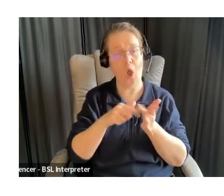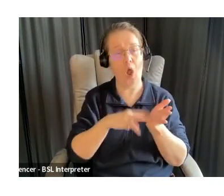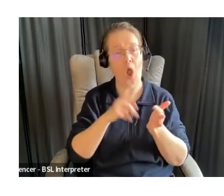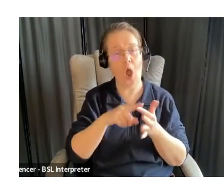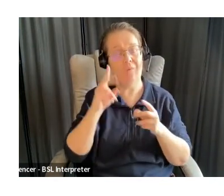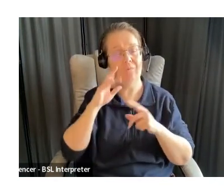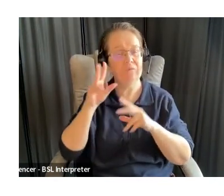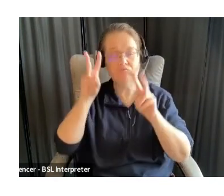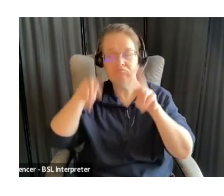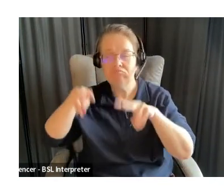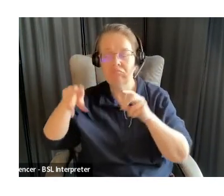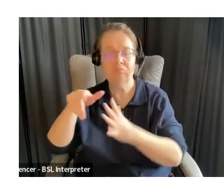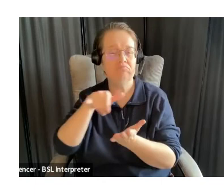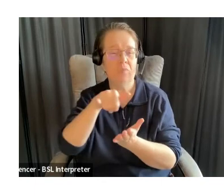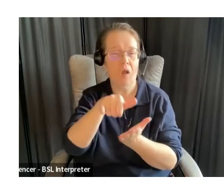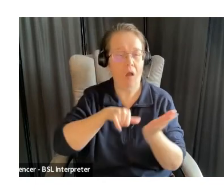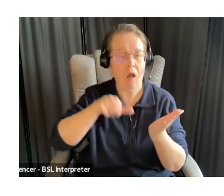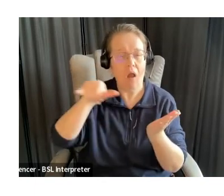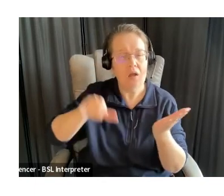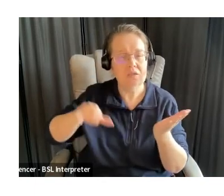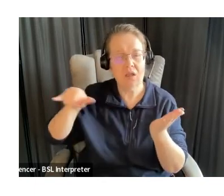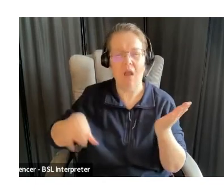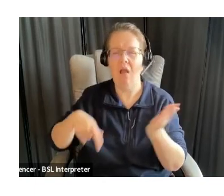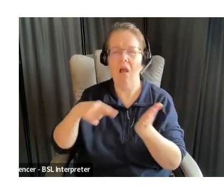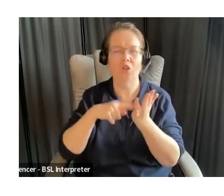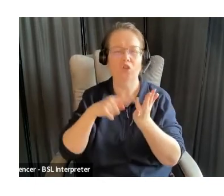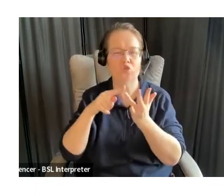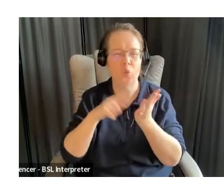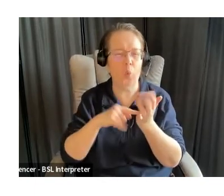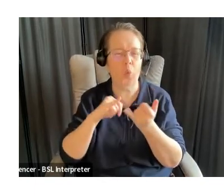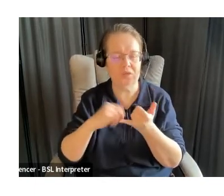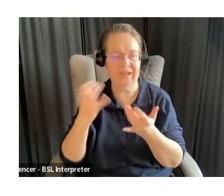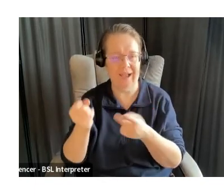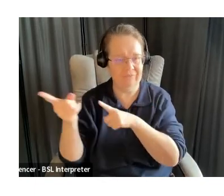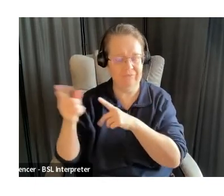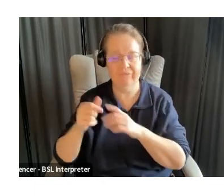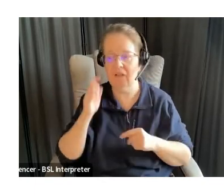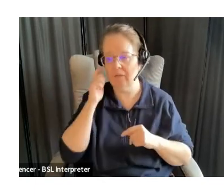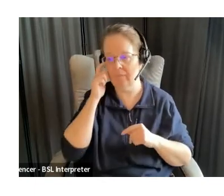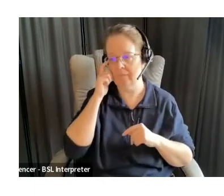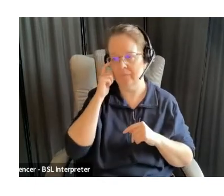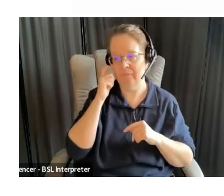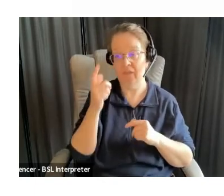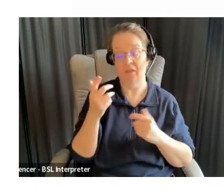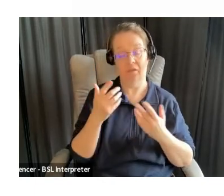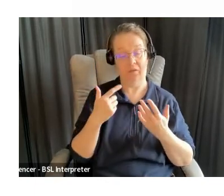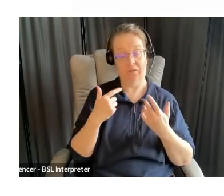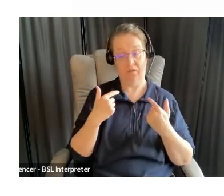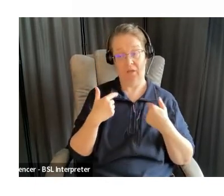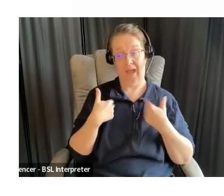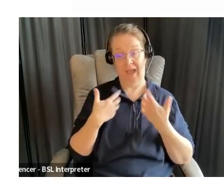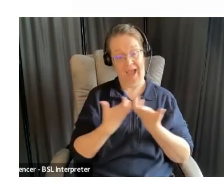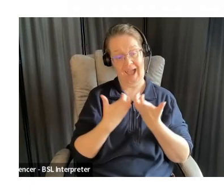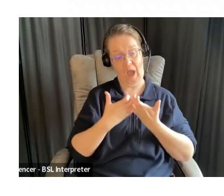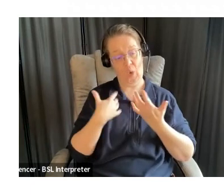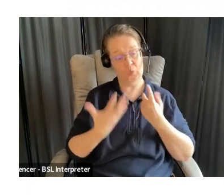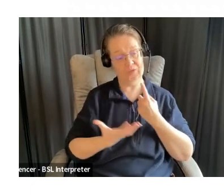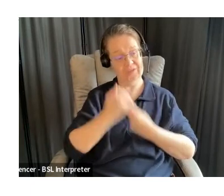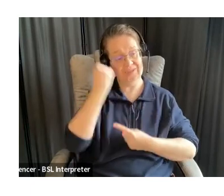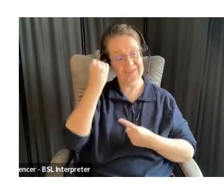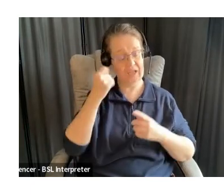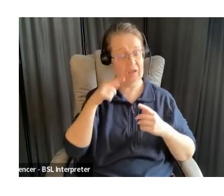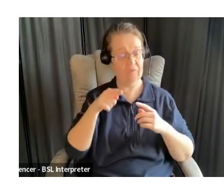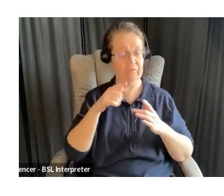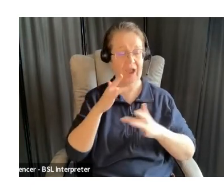check out the articles, the tools, etc. How to succeed at interview with a disability is one